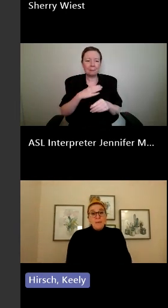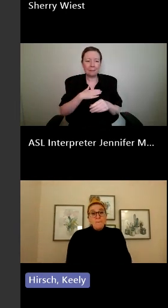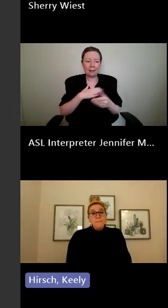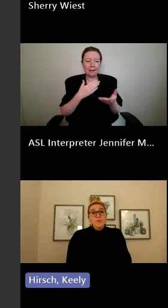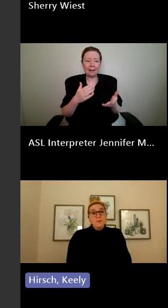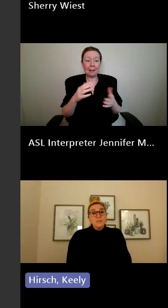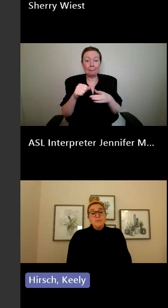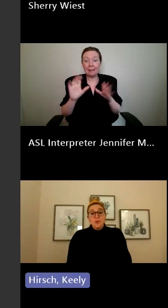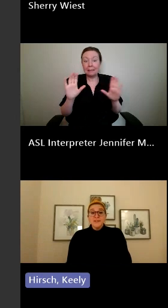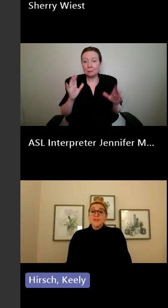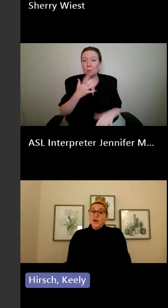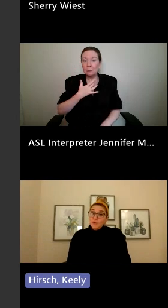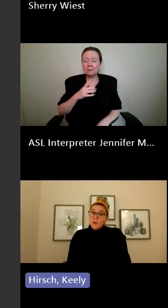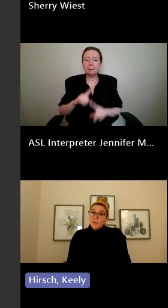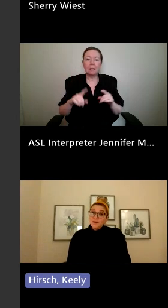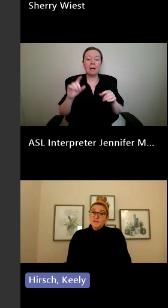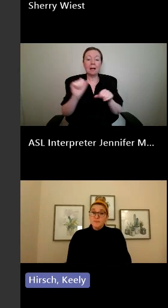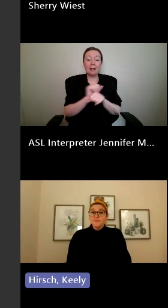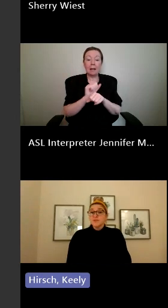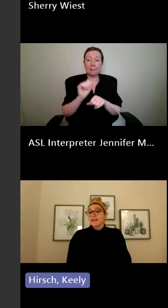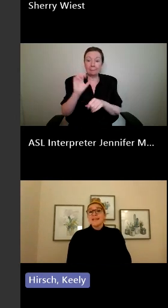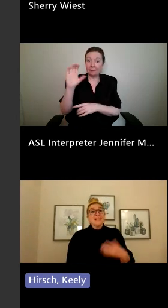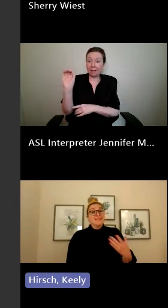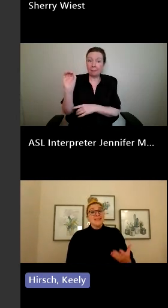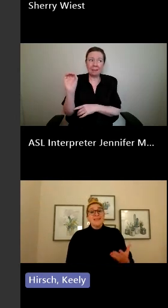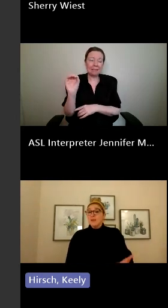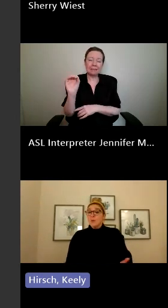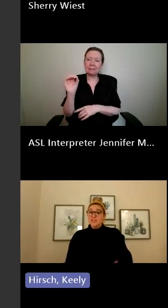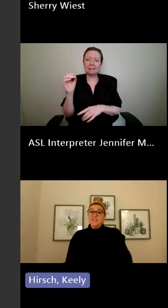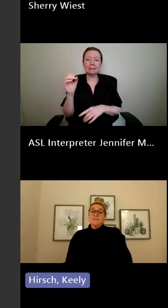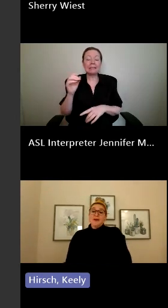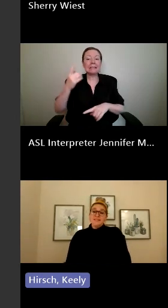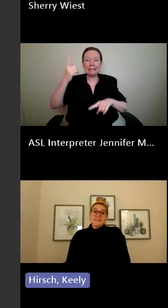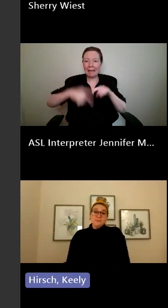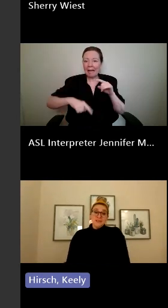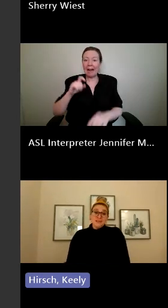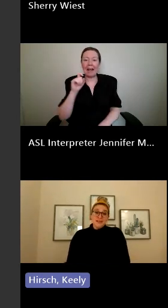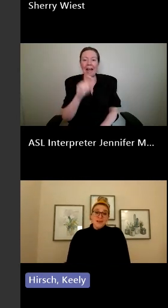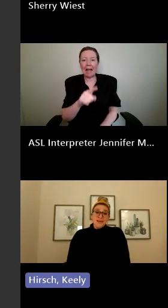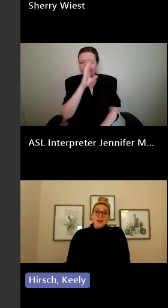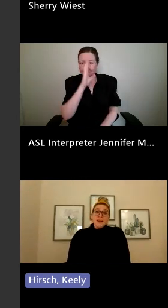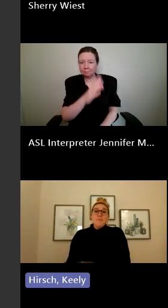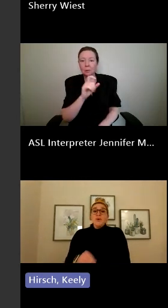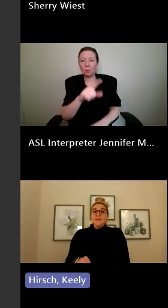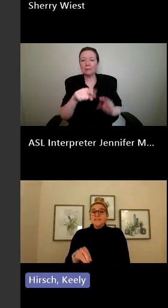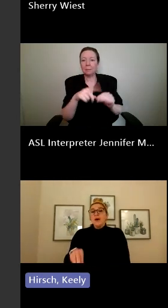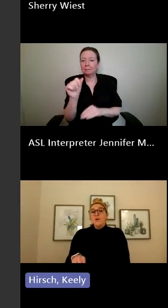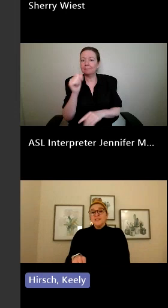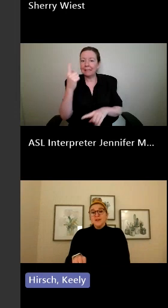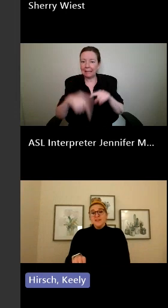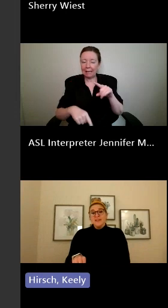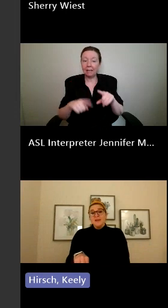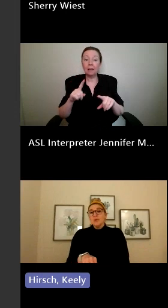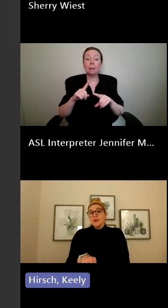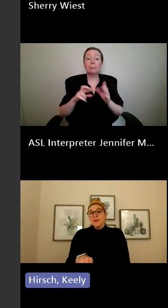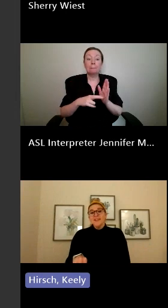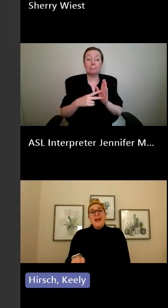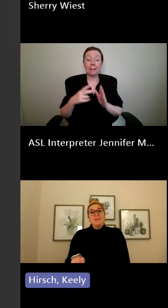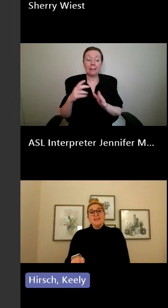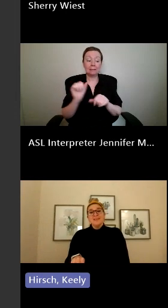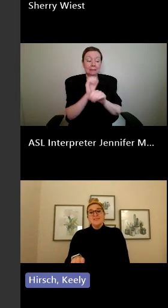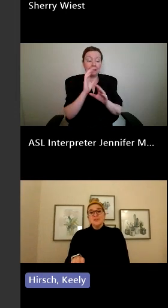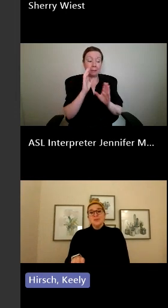while employers are prohibited from directly asking any questions about a disability, it puts the onus on the